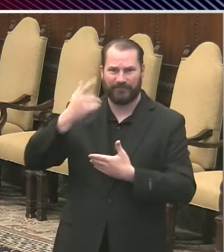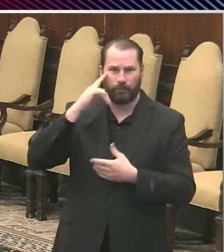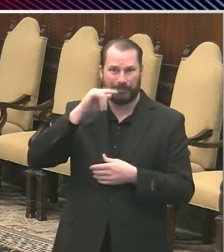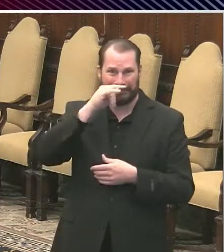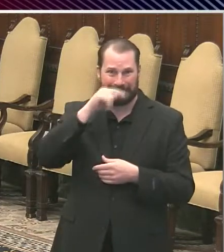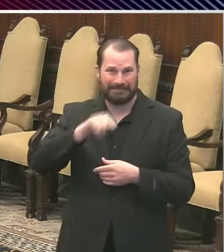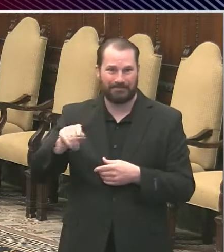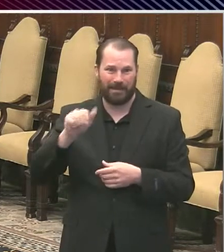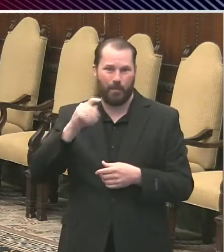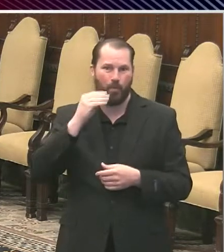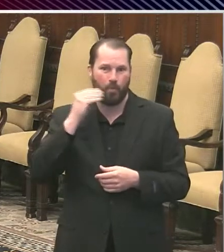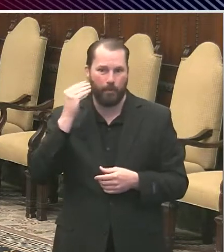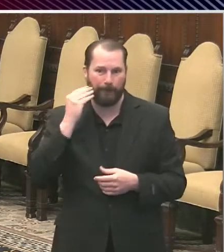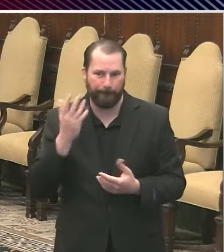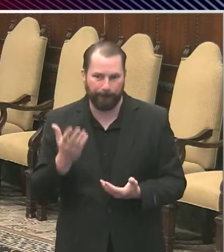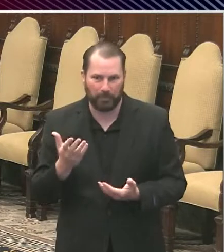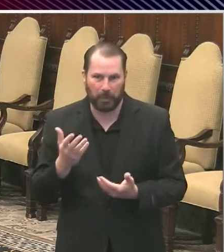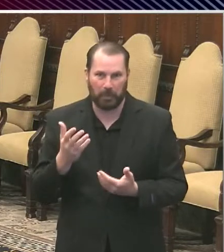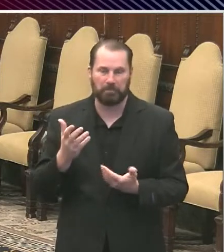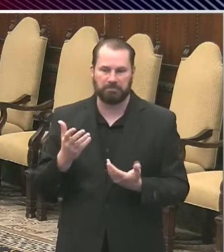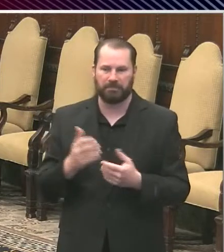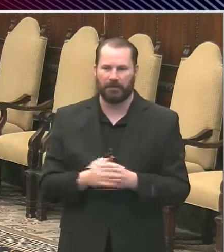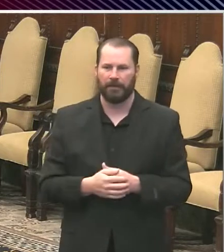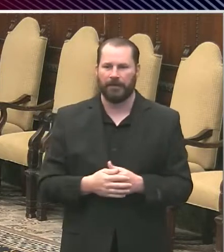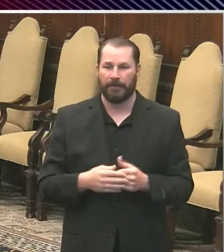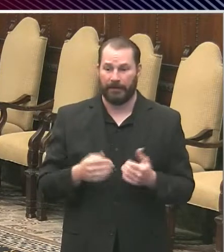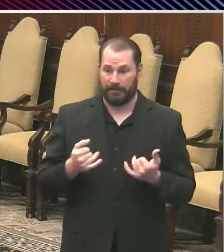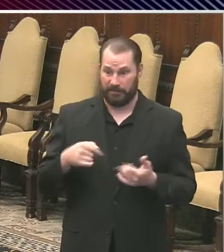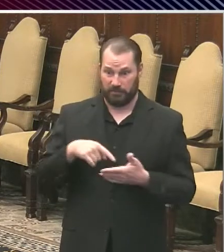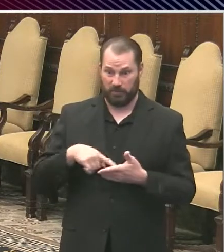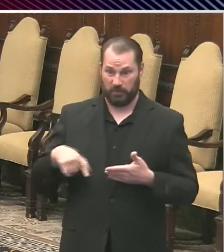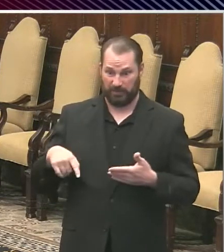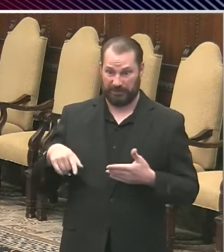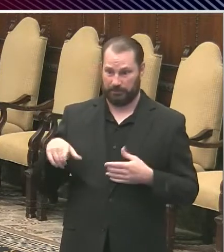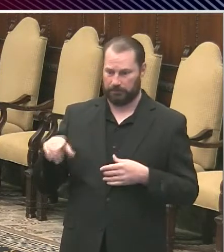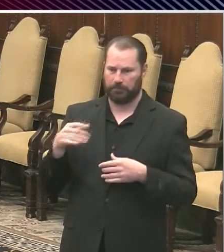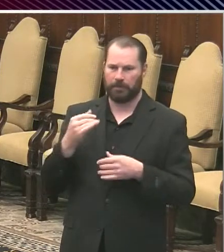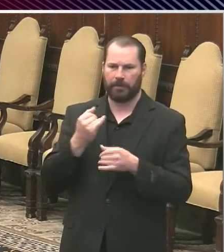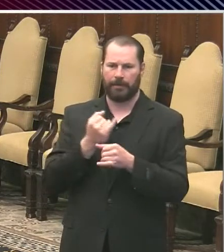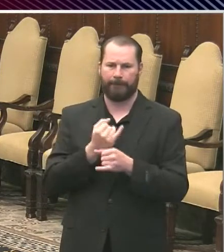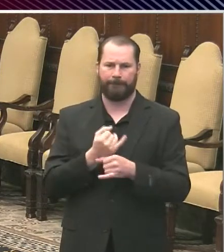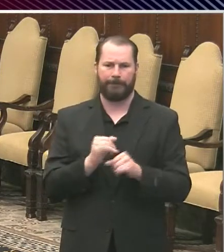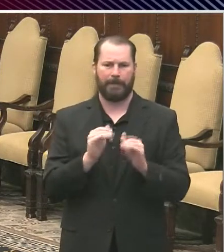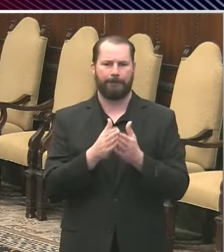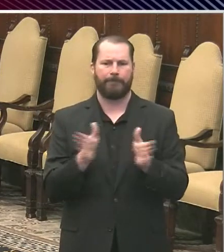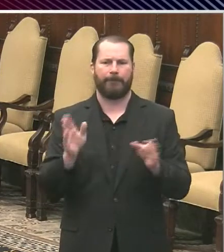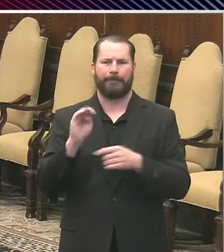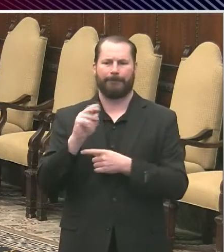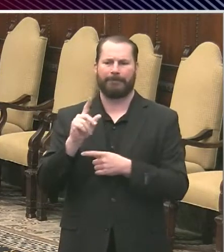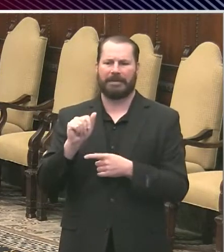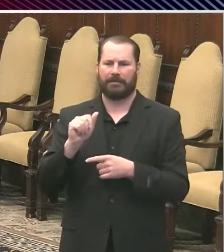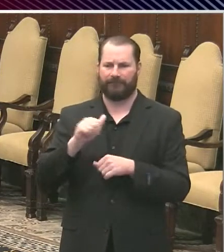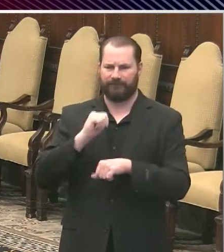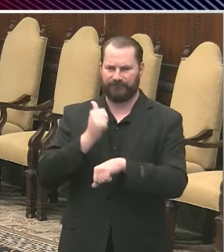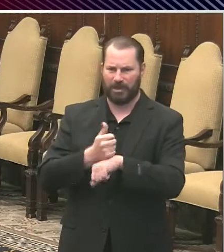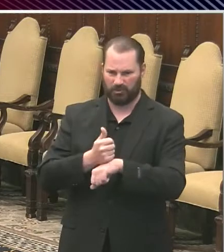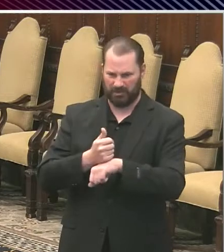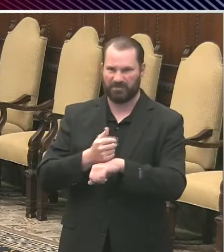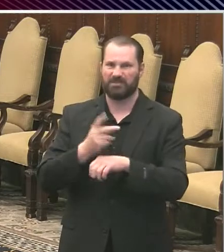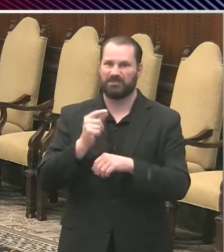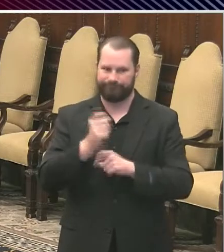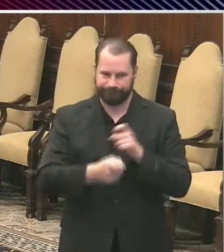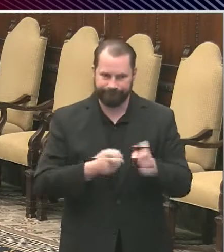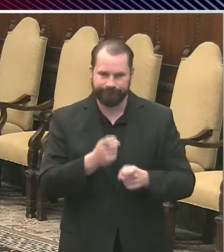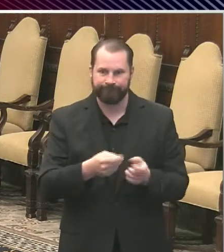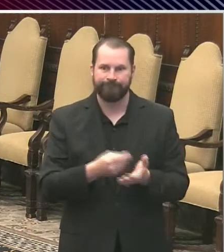continue learning virtually. This week, the Independence Public Media Foundation contributed $100,000 towards this effort. Thank you for